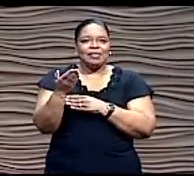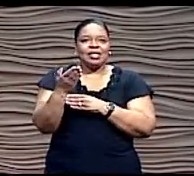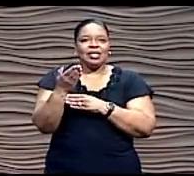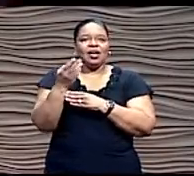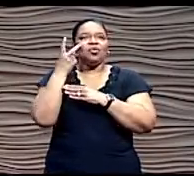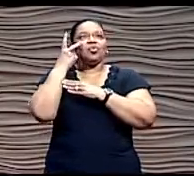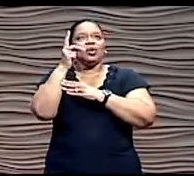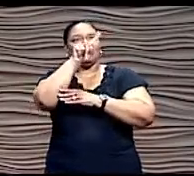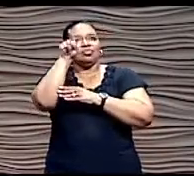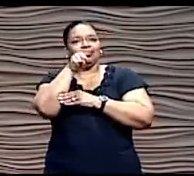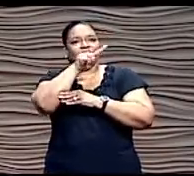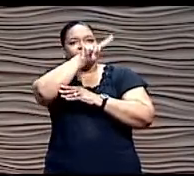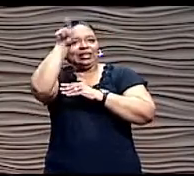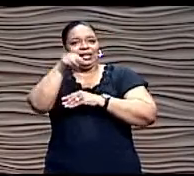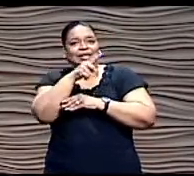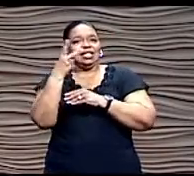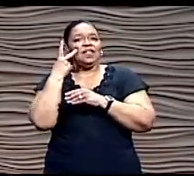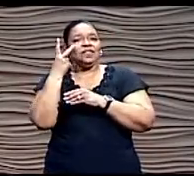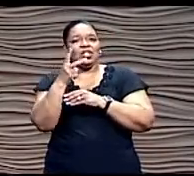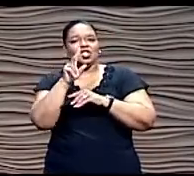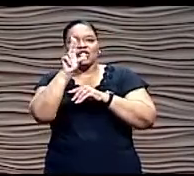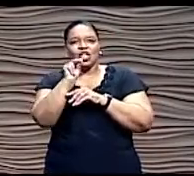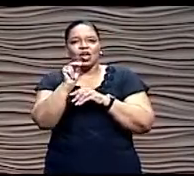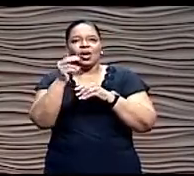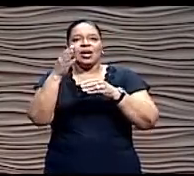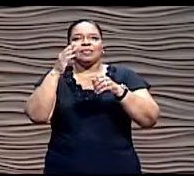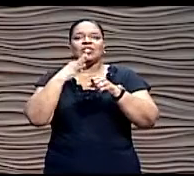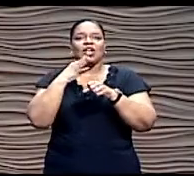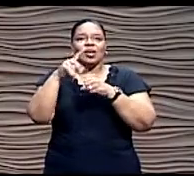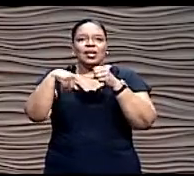wheel in the middle of a wheel. I'm talking about the